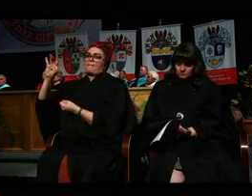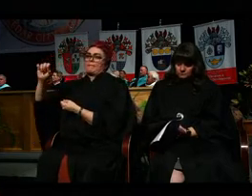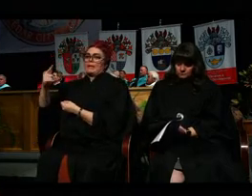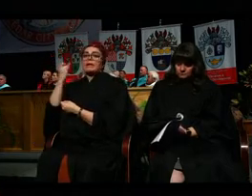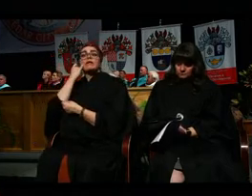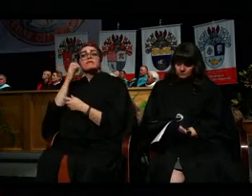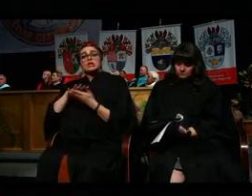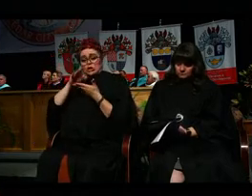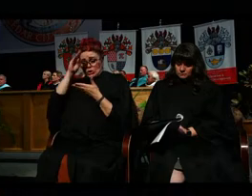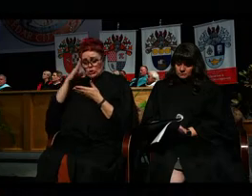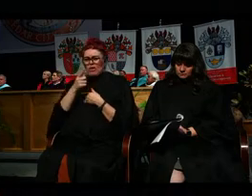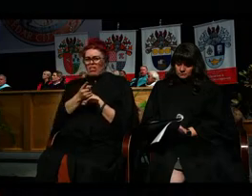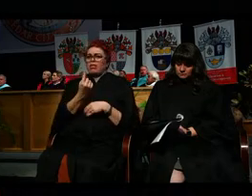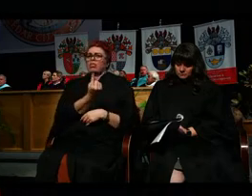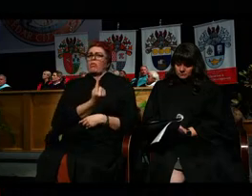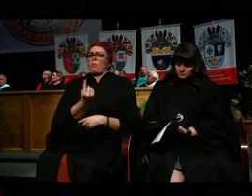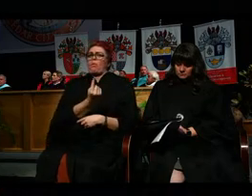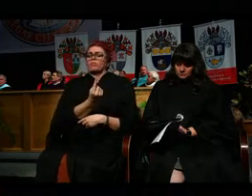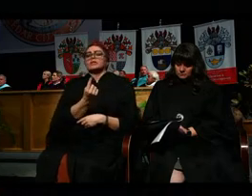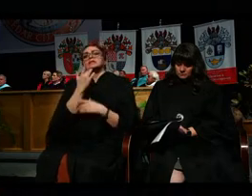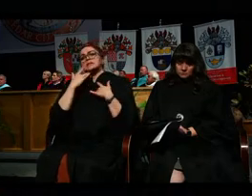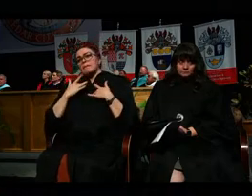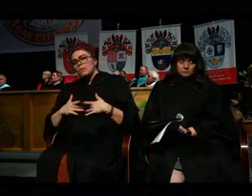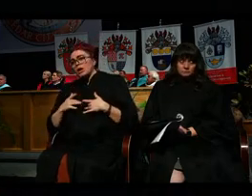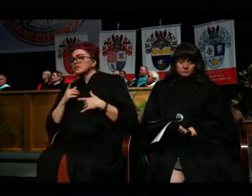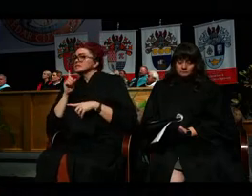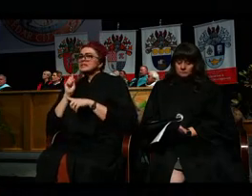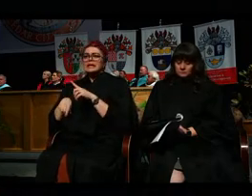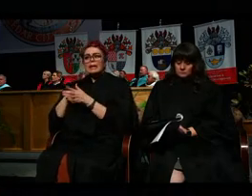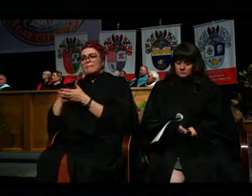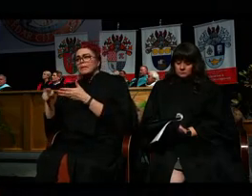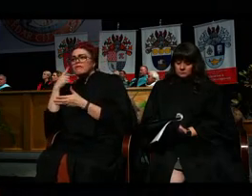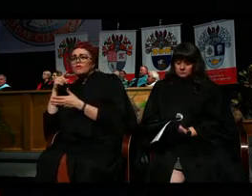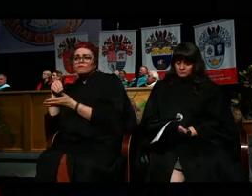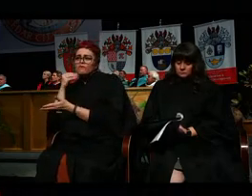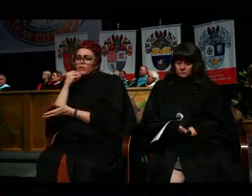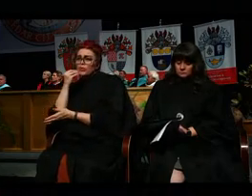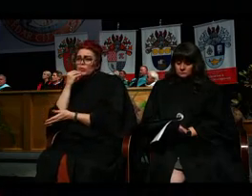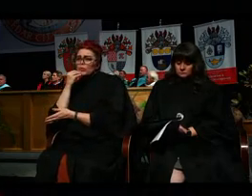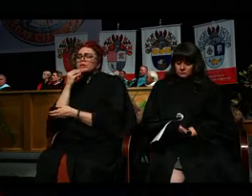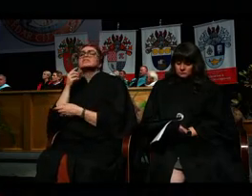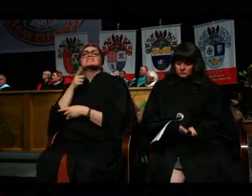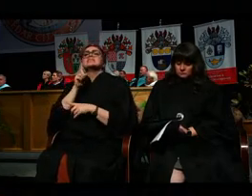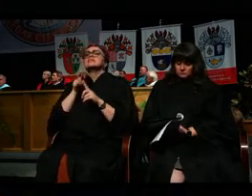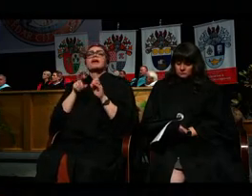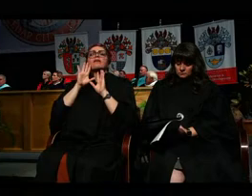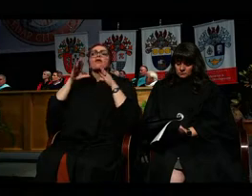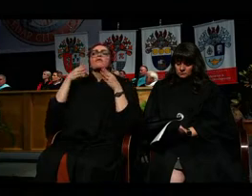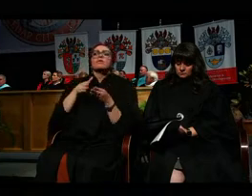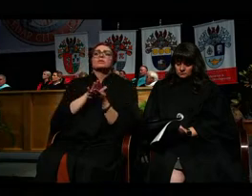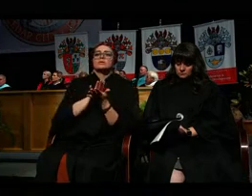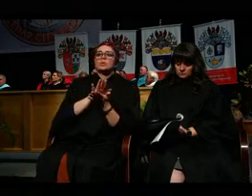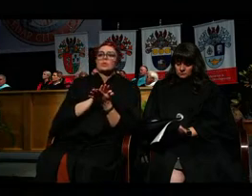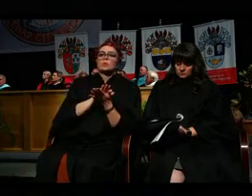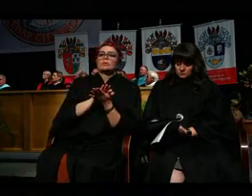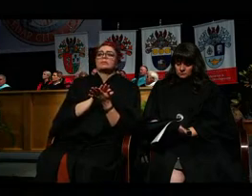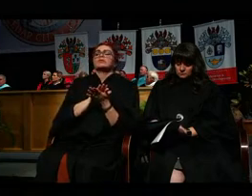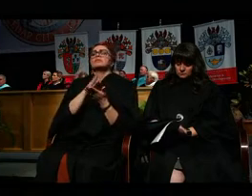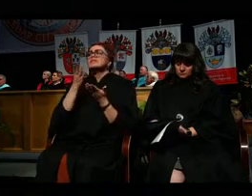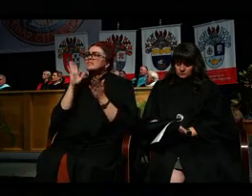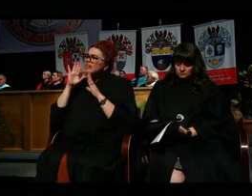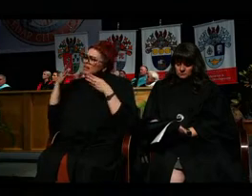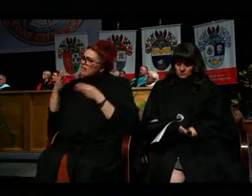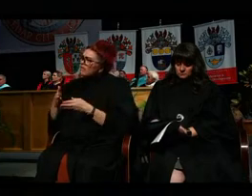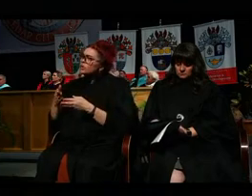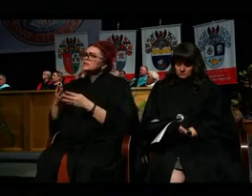lonely, depressed, or struggling to buy their next meal is not able to give their academics the time and attention it deserves. Let's focus